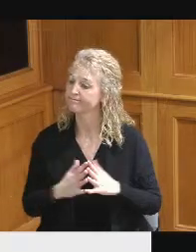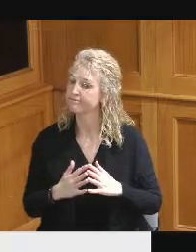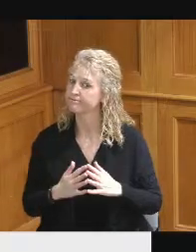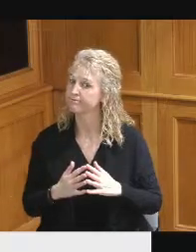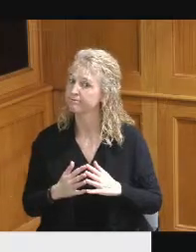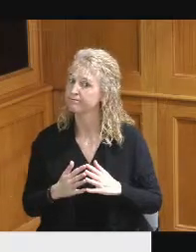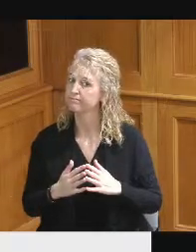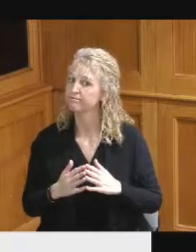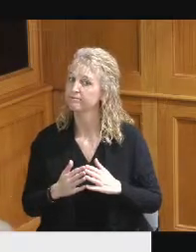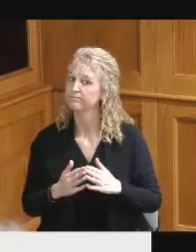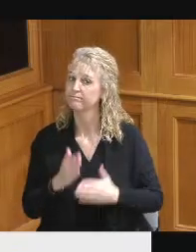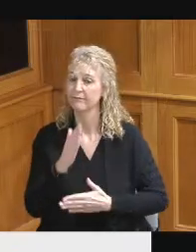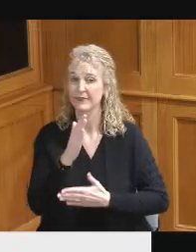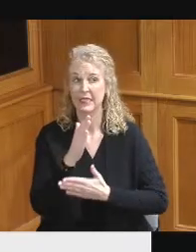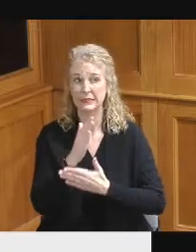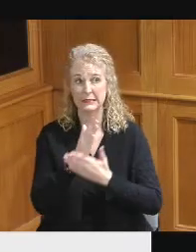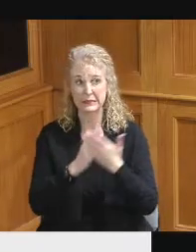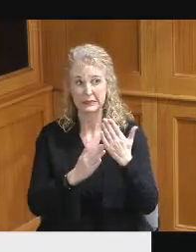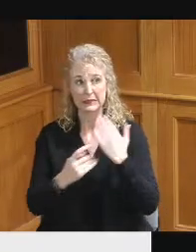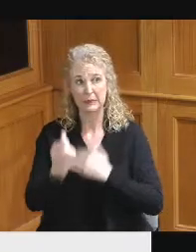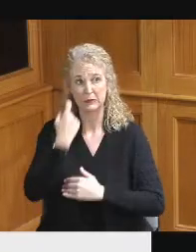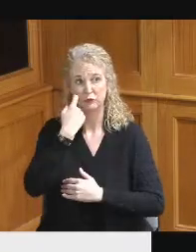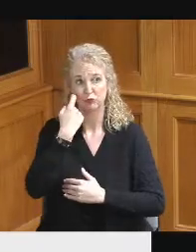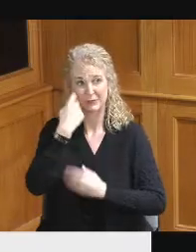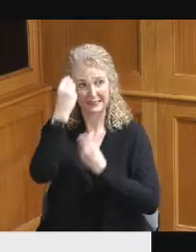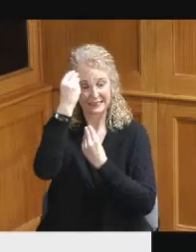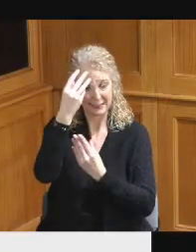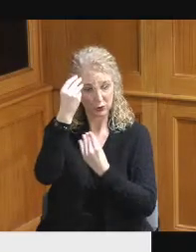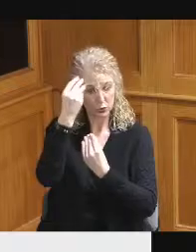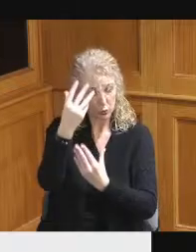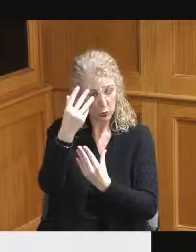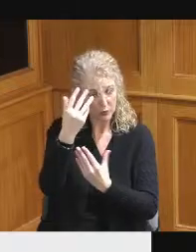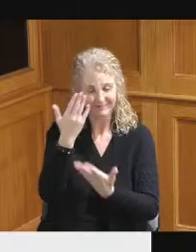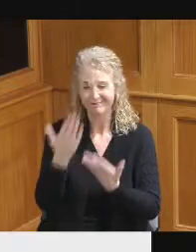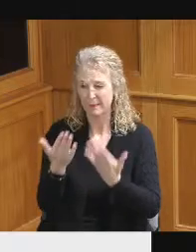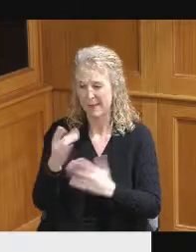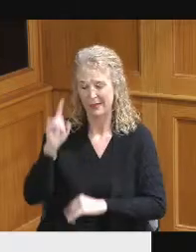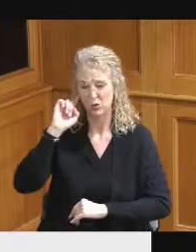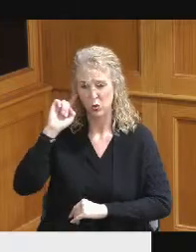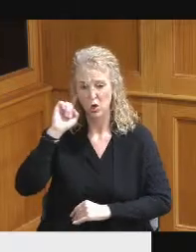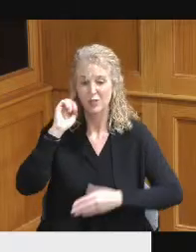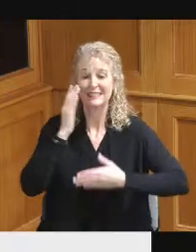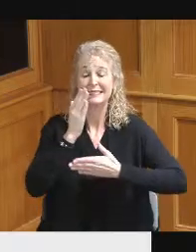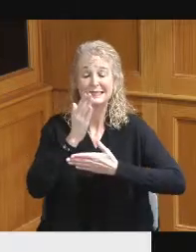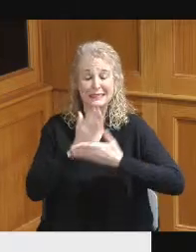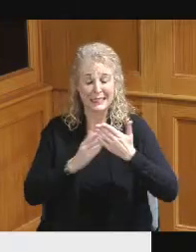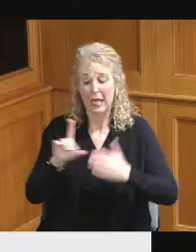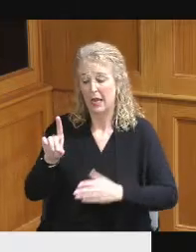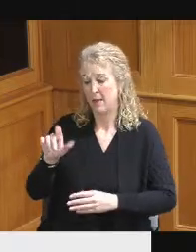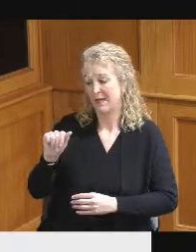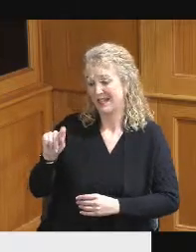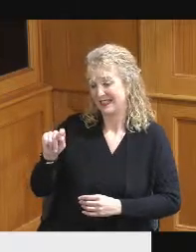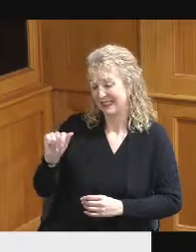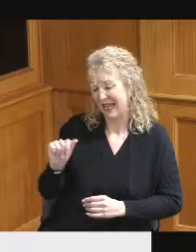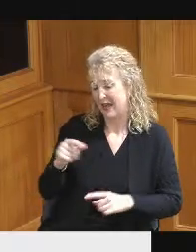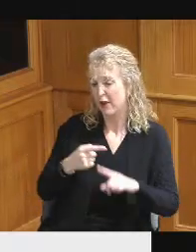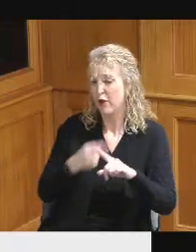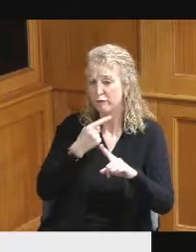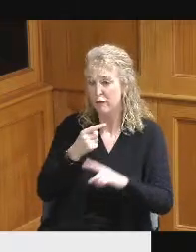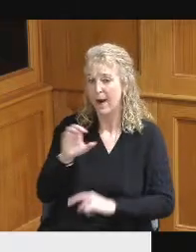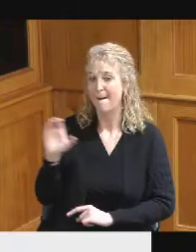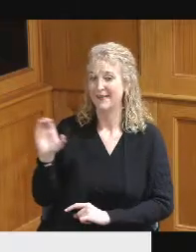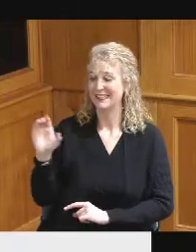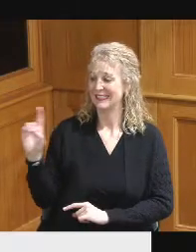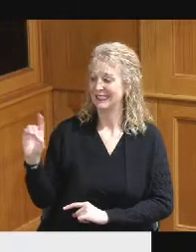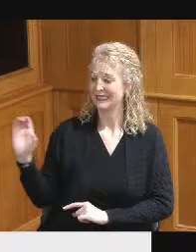Given some of the recent news, you may have heard that some of these data sources, particularly from the CDC